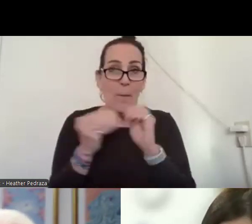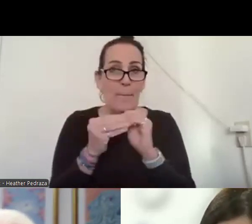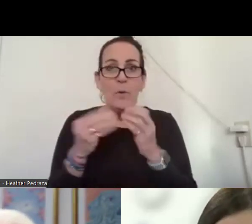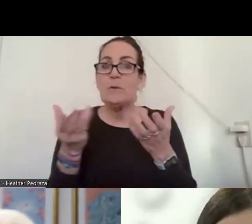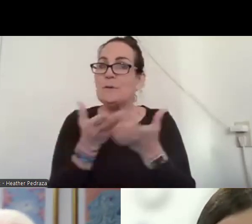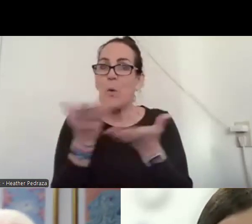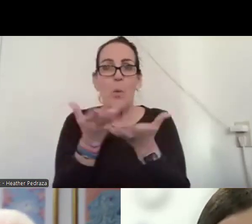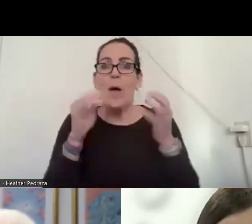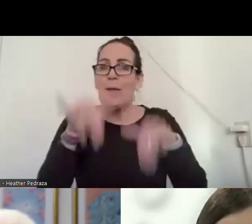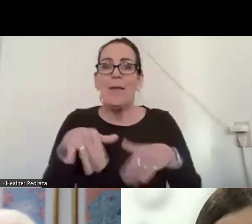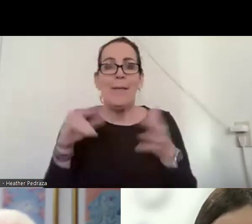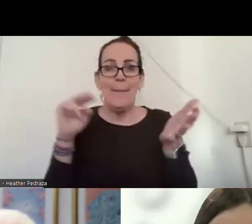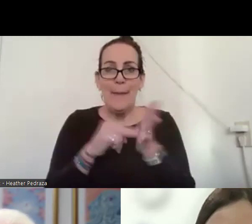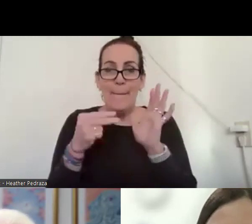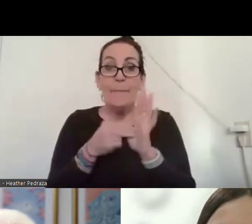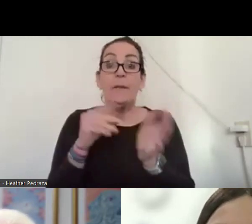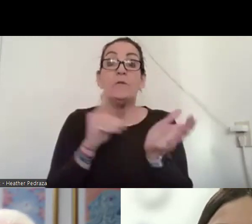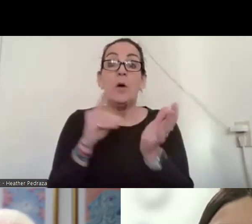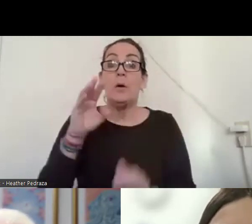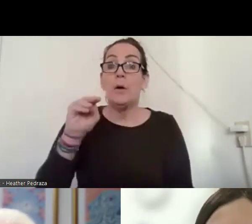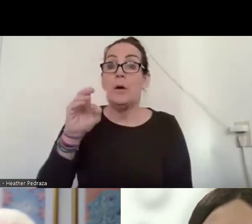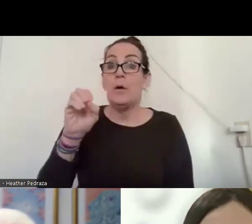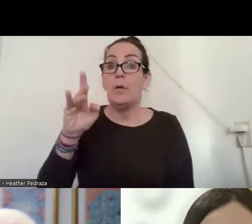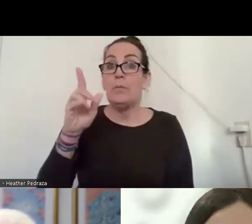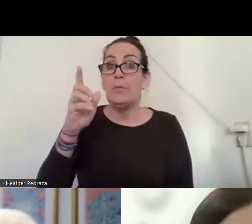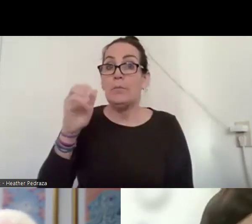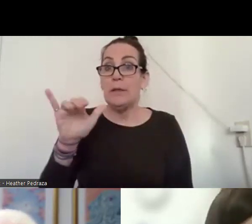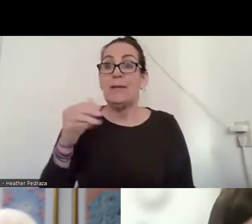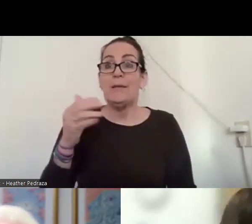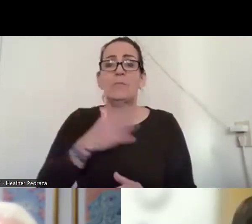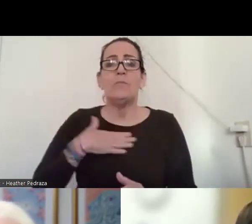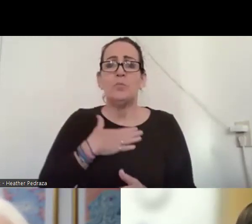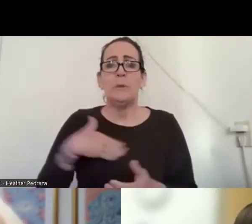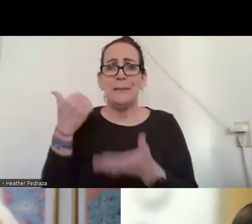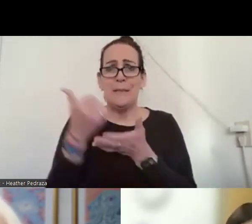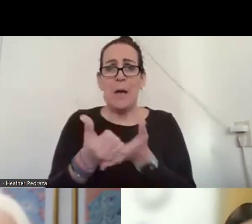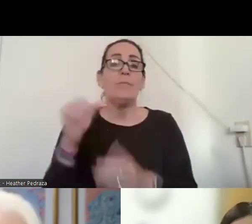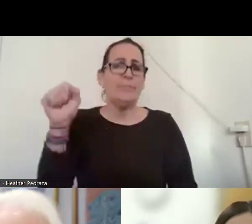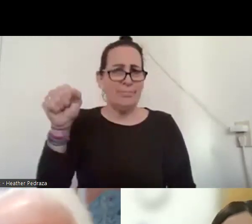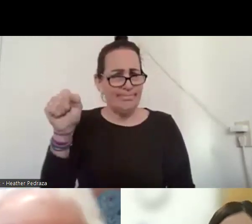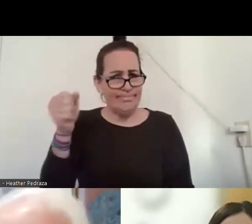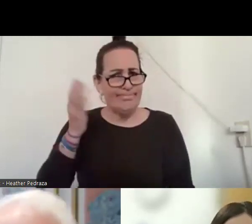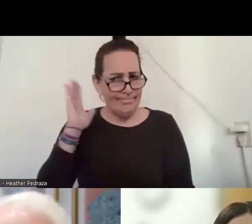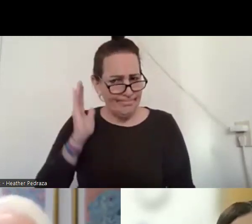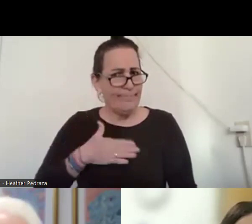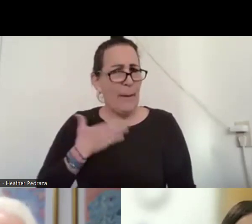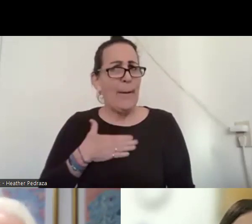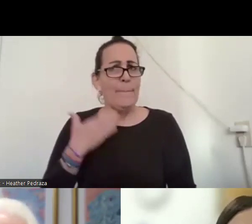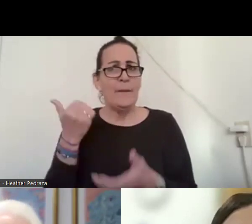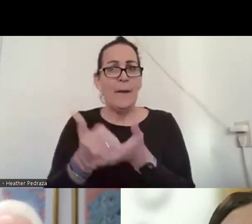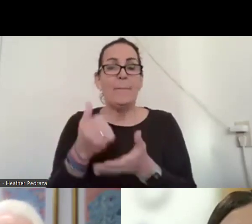So Dr. Mobley, you want to help us with this? And yeah, I'd be happy to. So